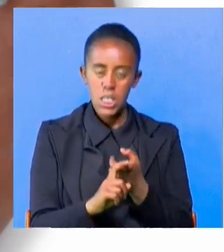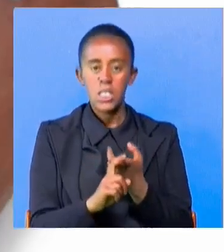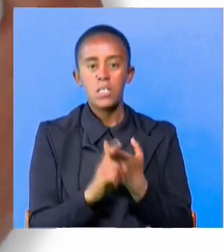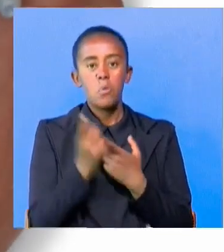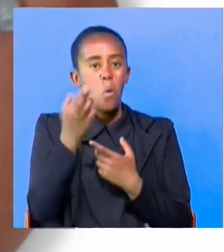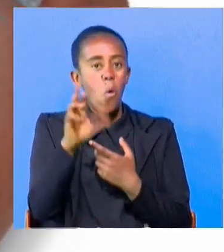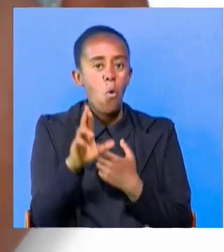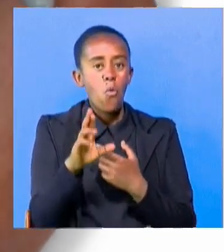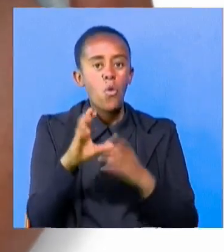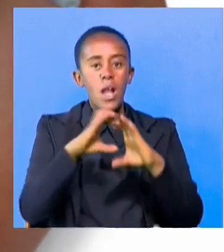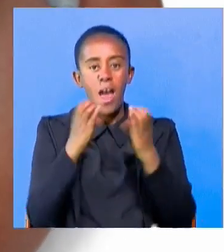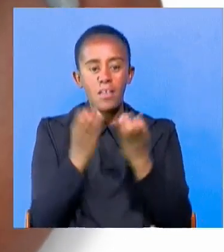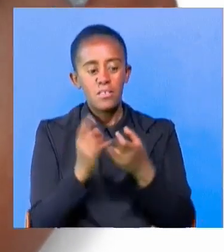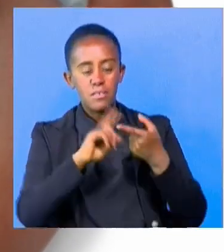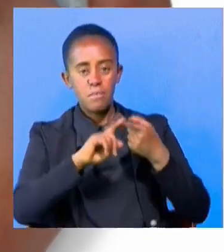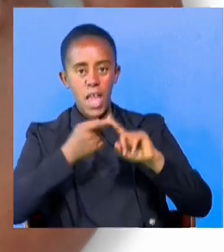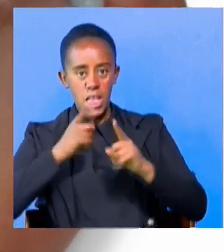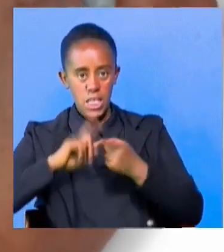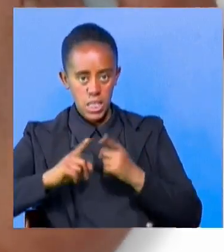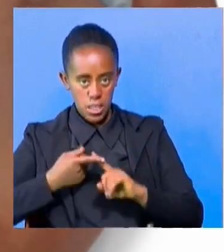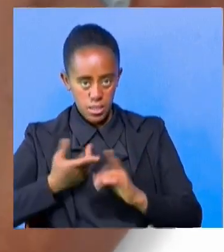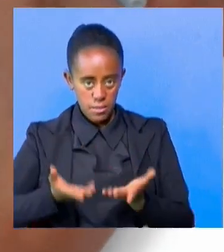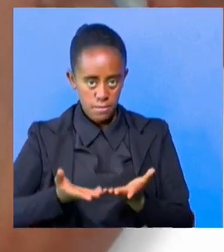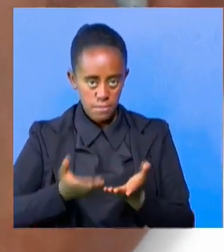our classmates,